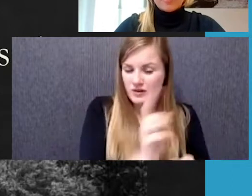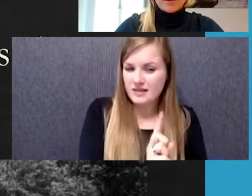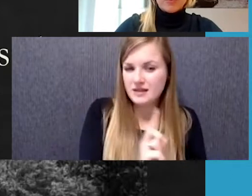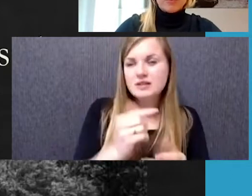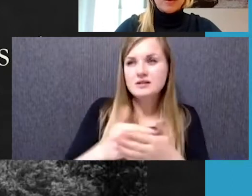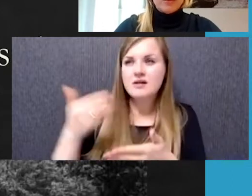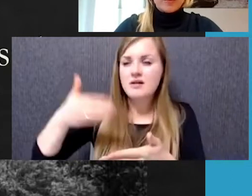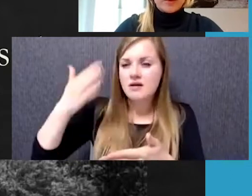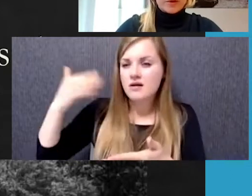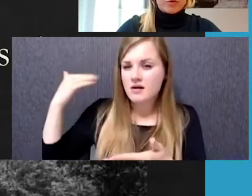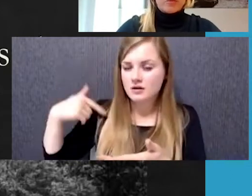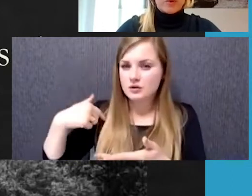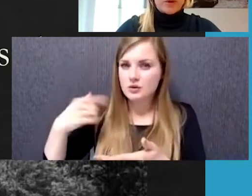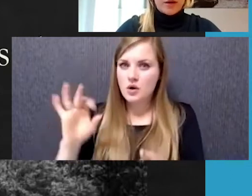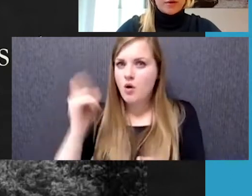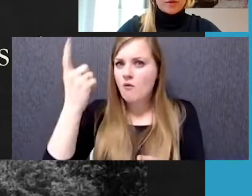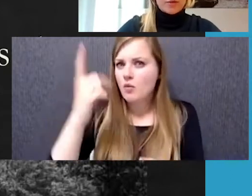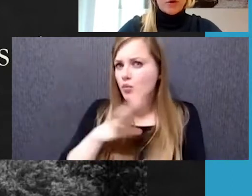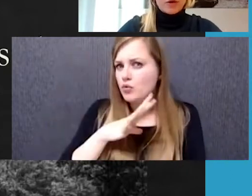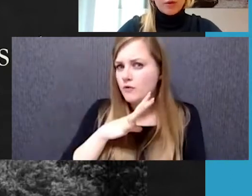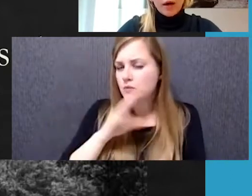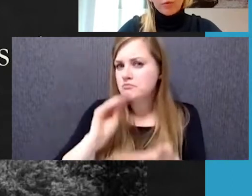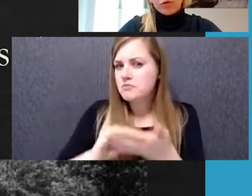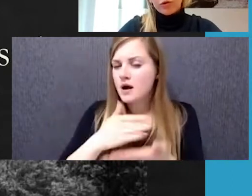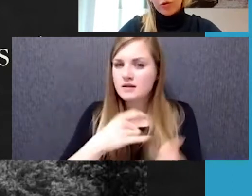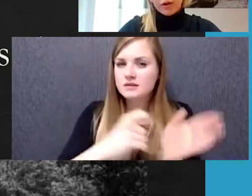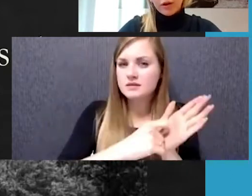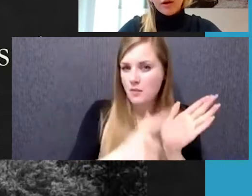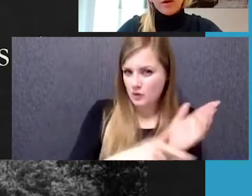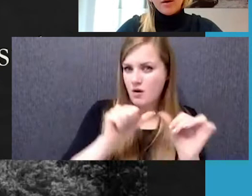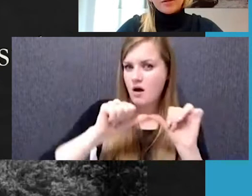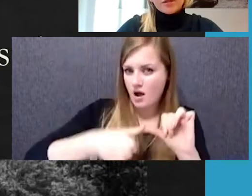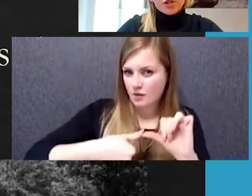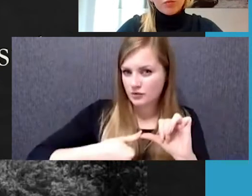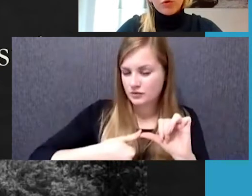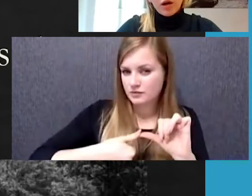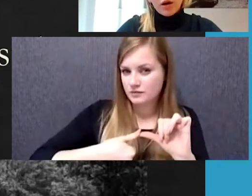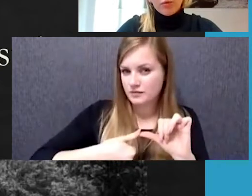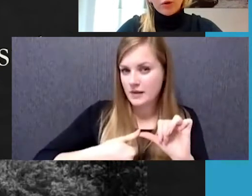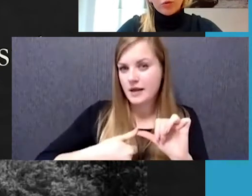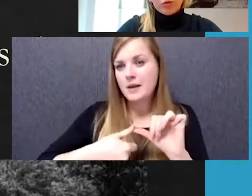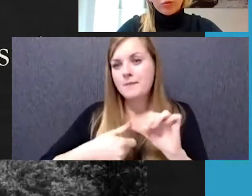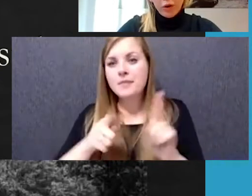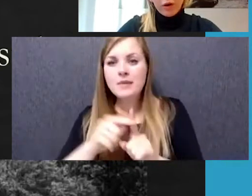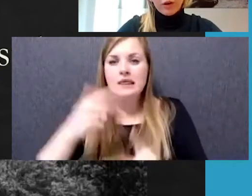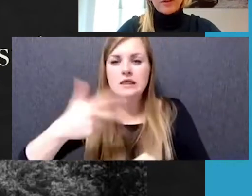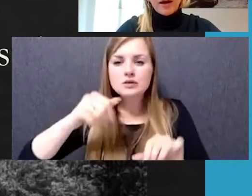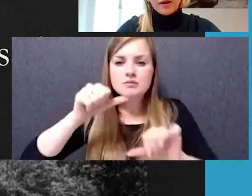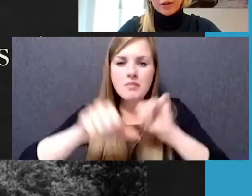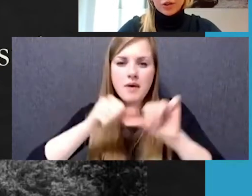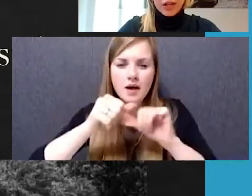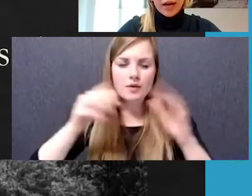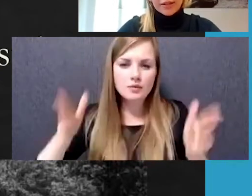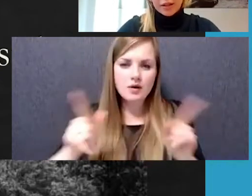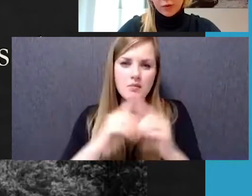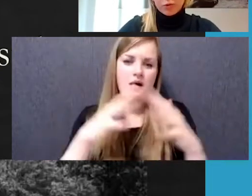case law has come from old age, and it was first